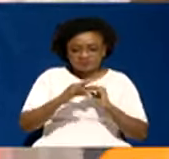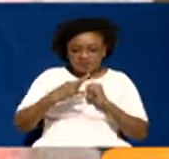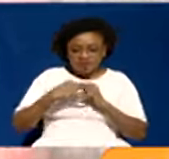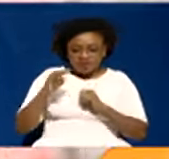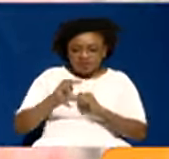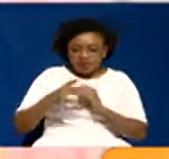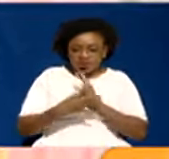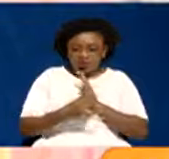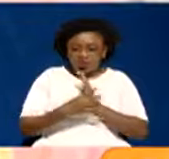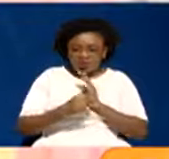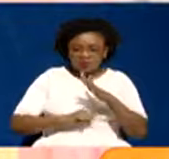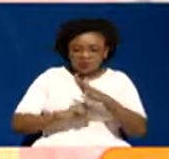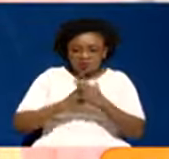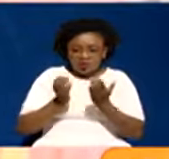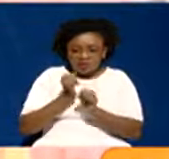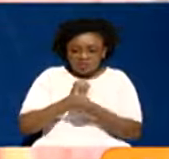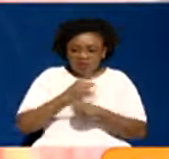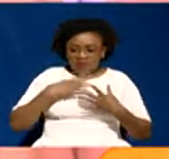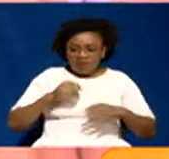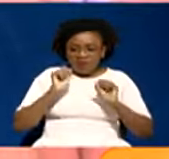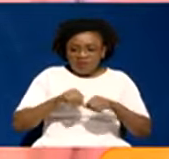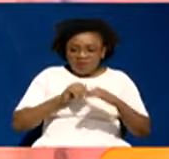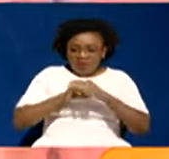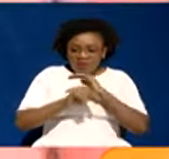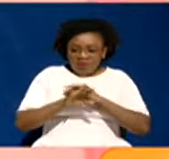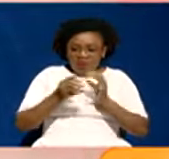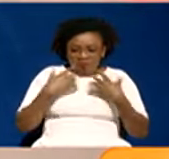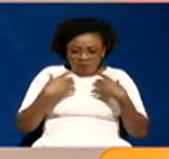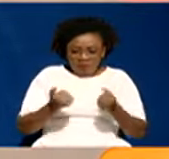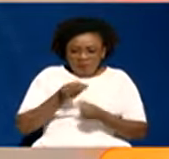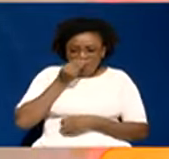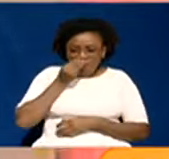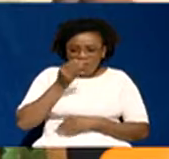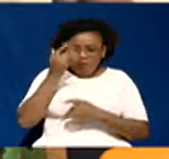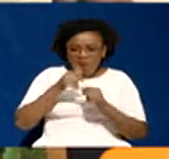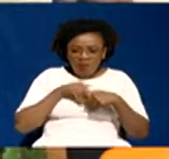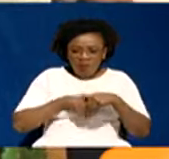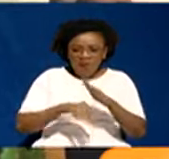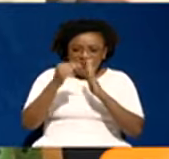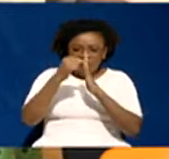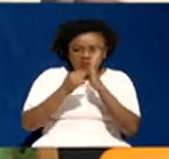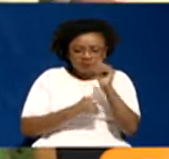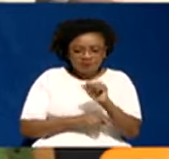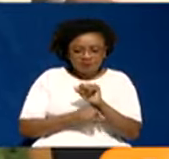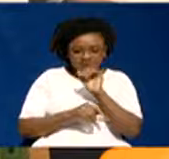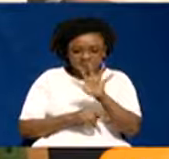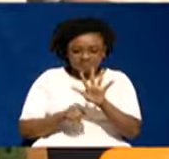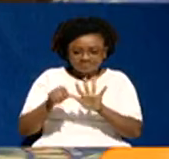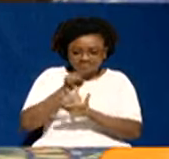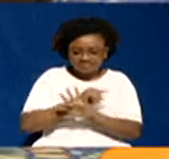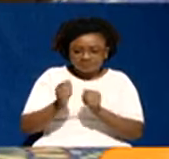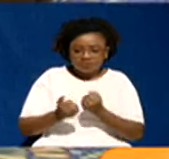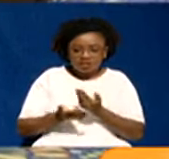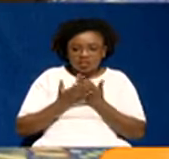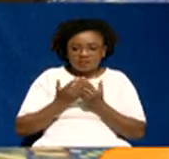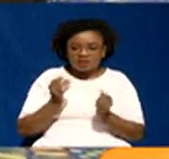improve access to healthier diets through five key pillar strategic pillars that will strengthen the enabling environment for actions